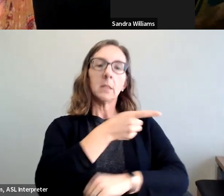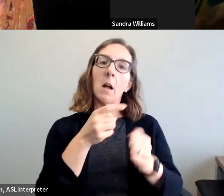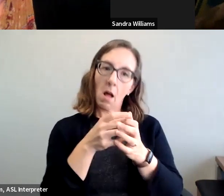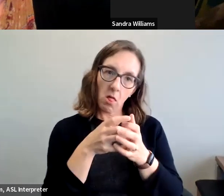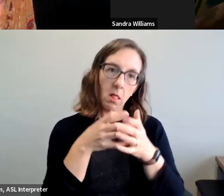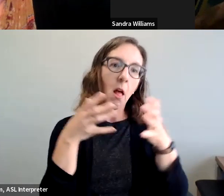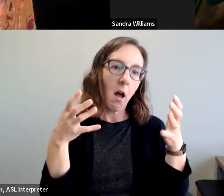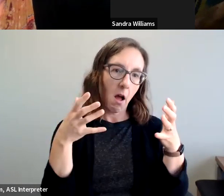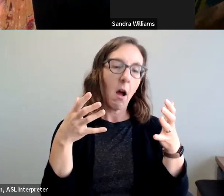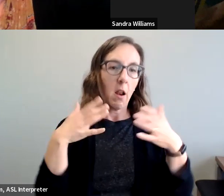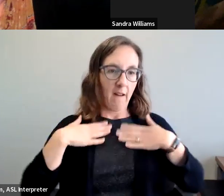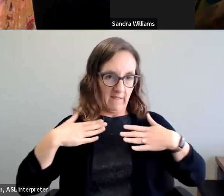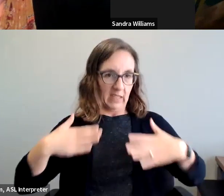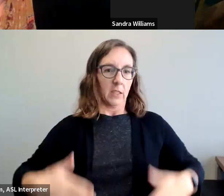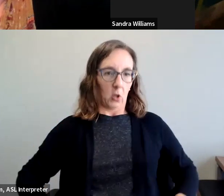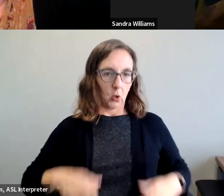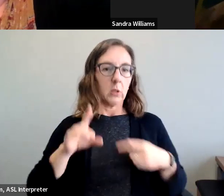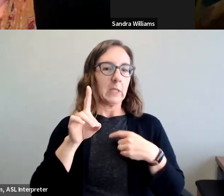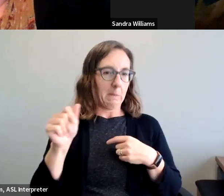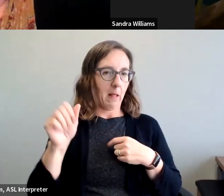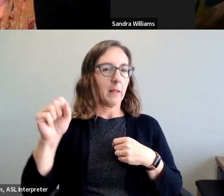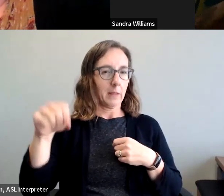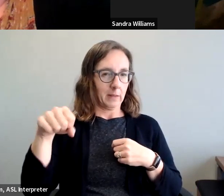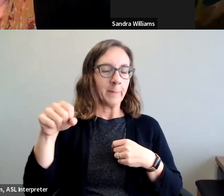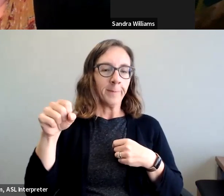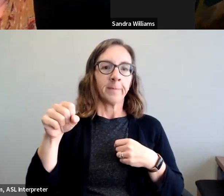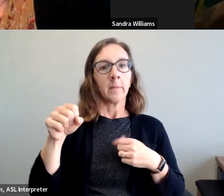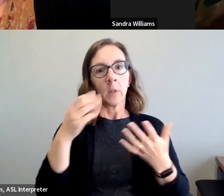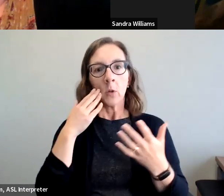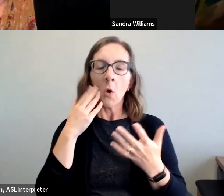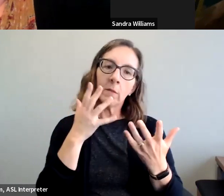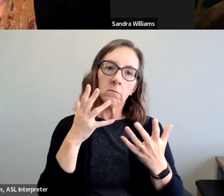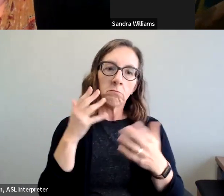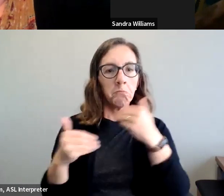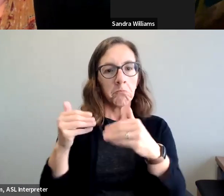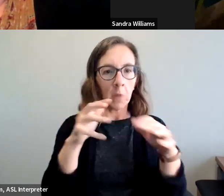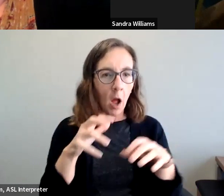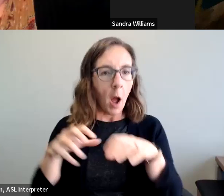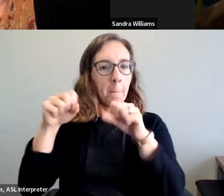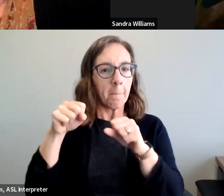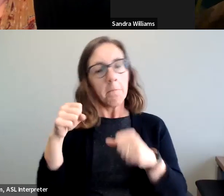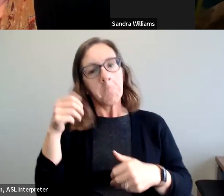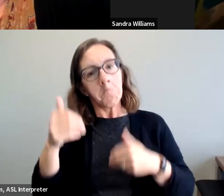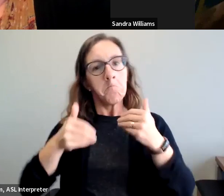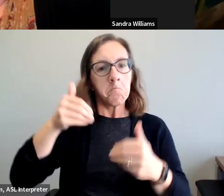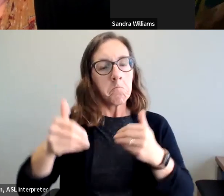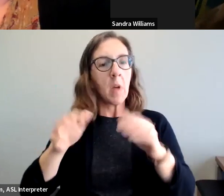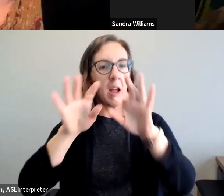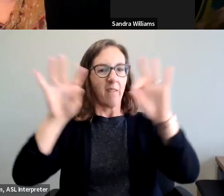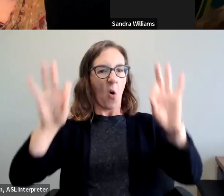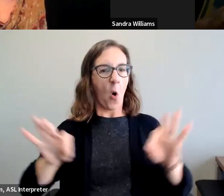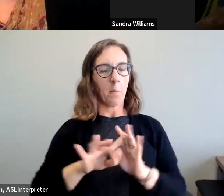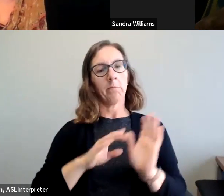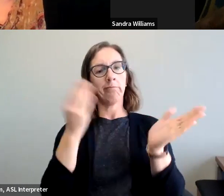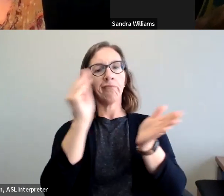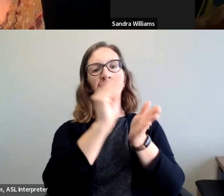physical disabilities. When you go through the adoption process, there's a form that you fill out,